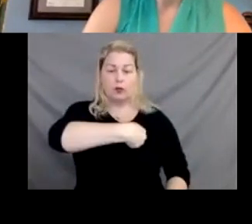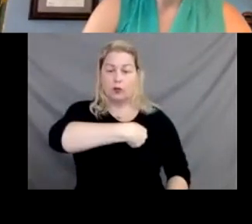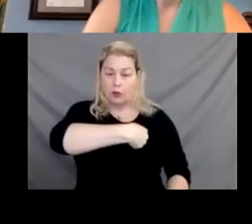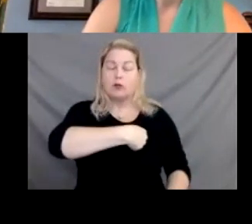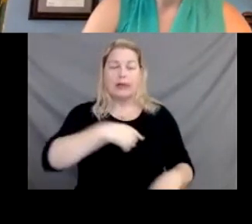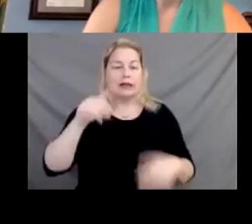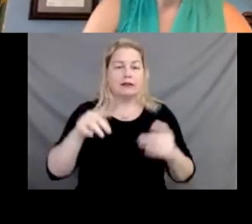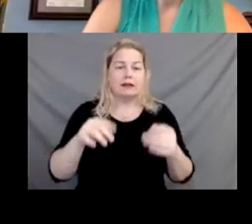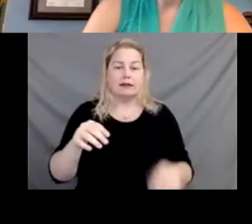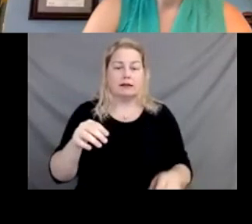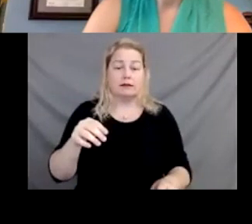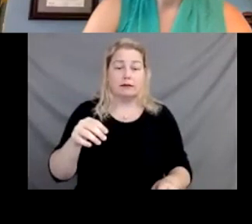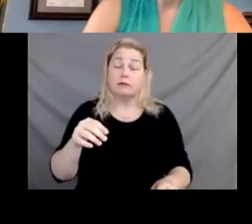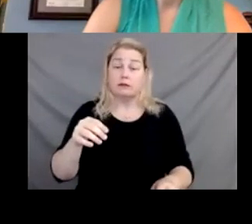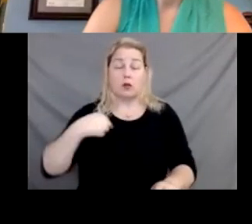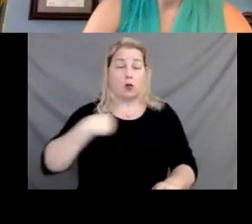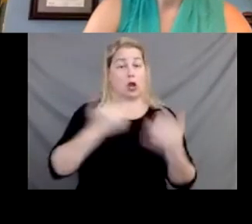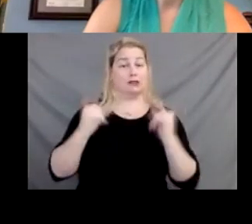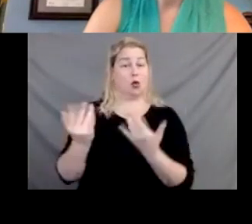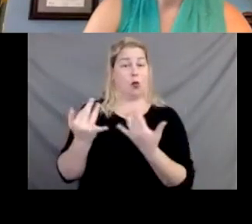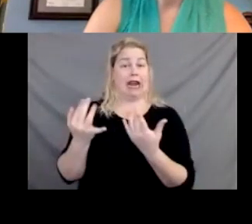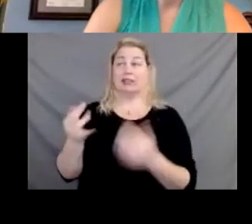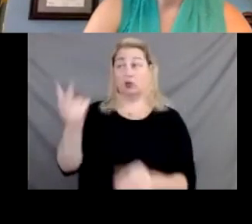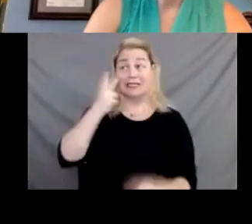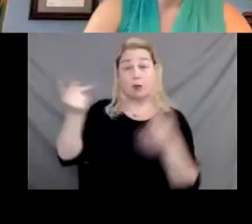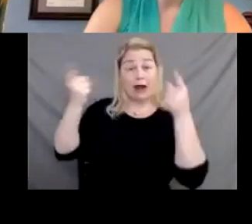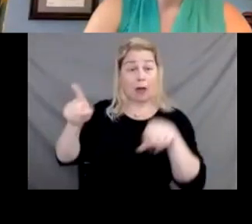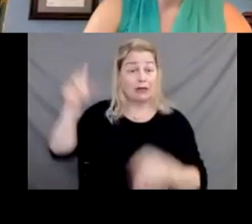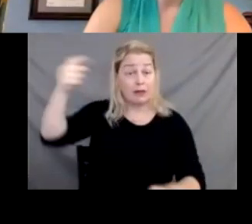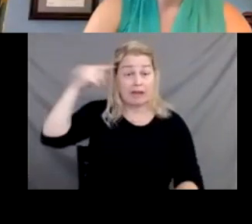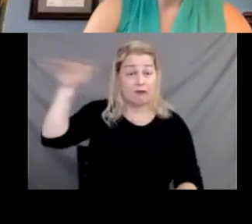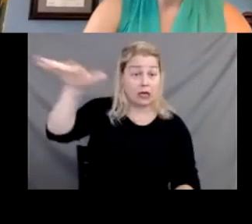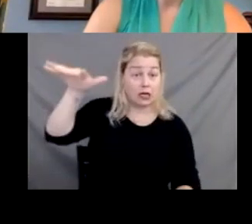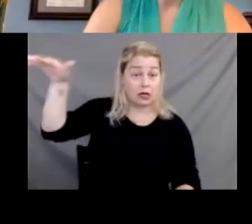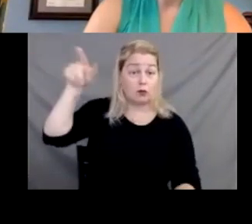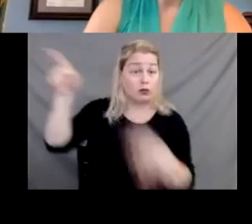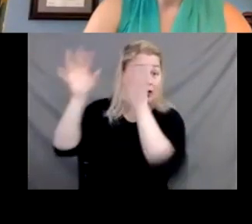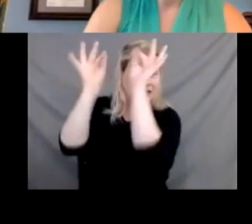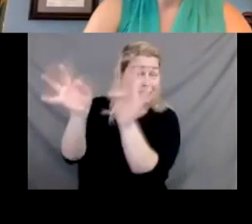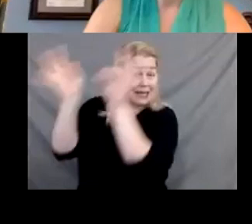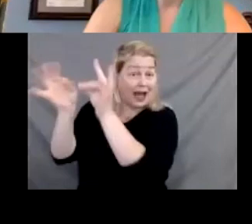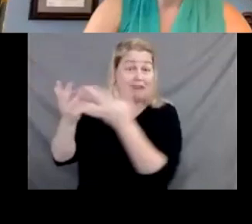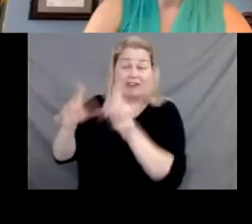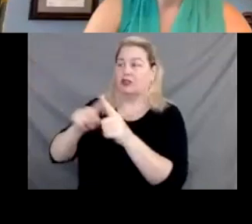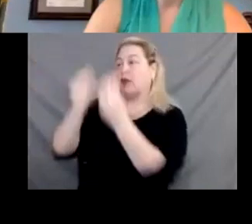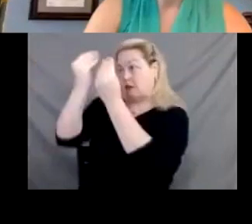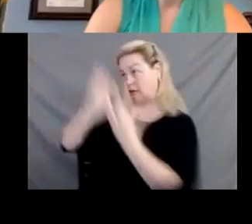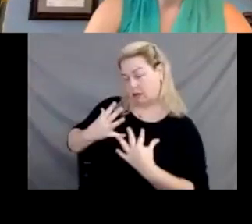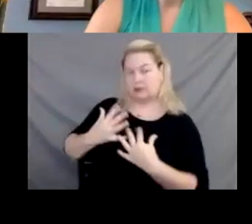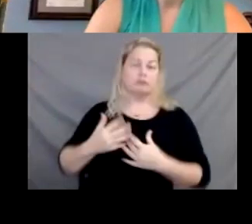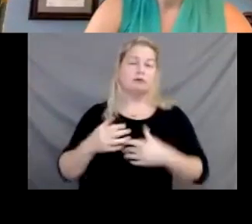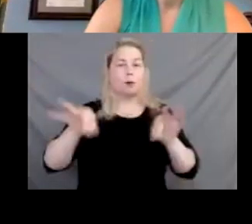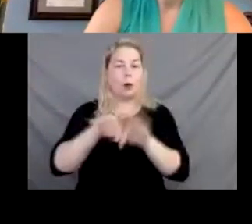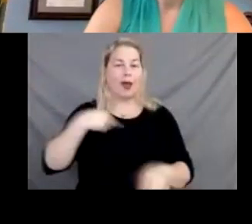debate happening at the federal level and new resources coming. And so we want to make sure that we are paying attention to that